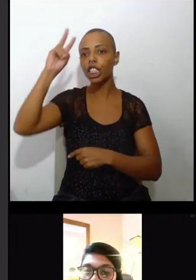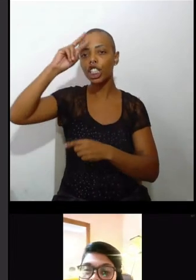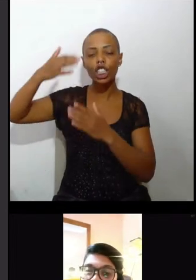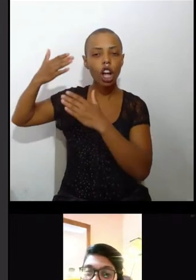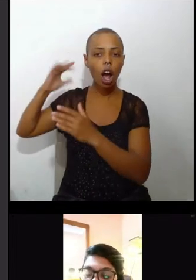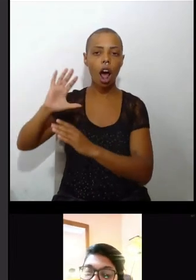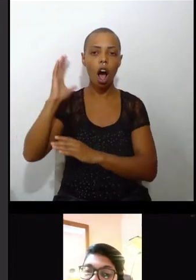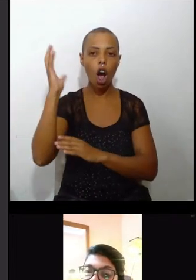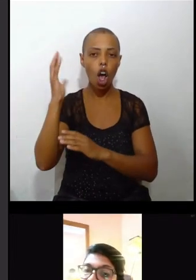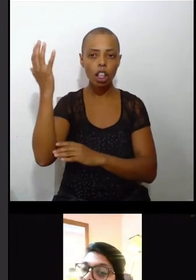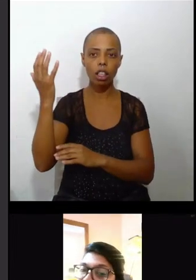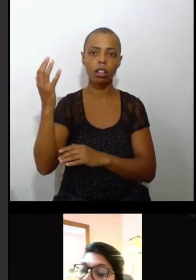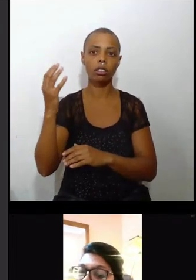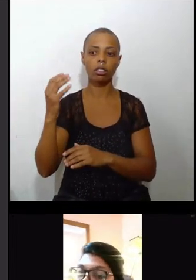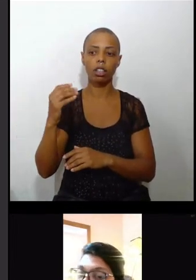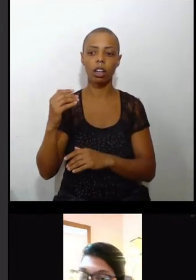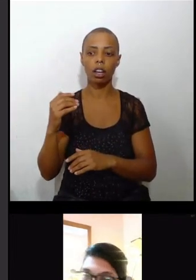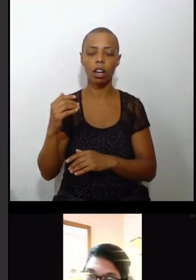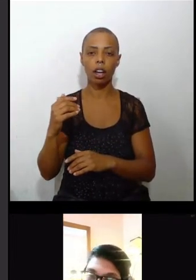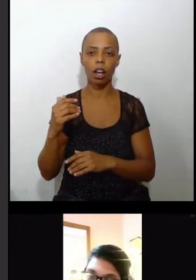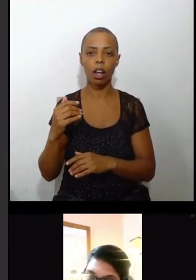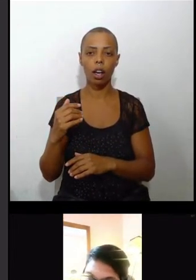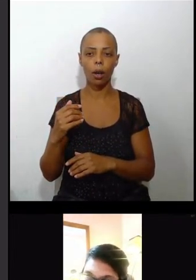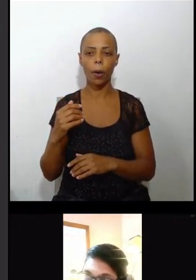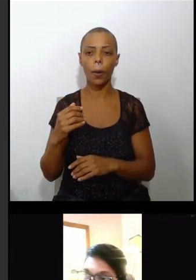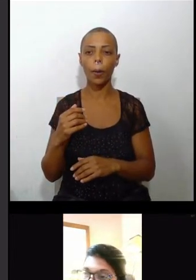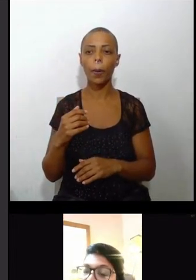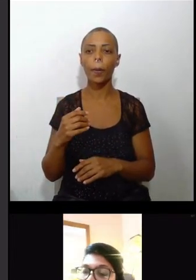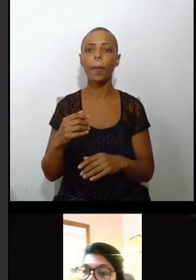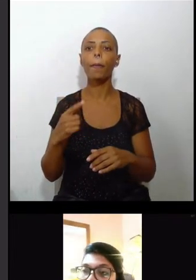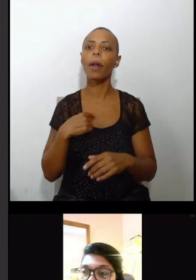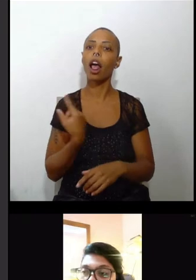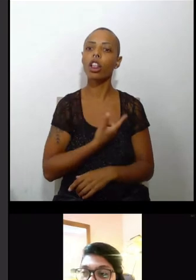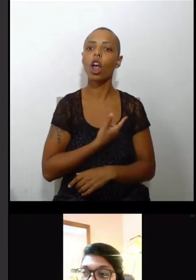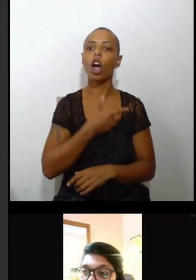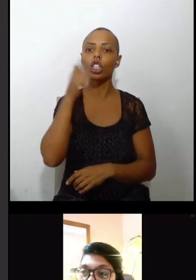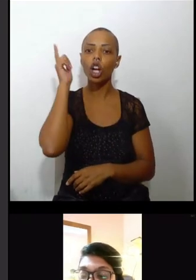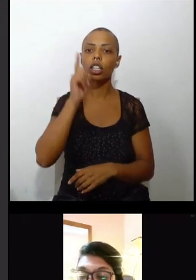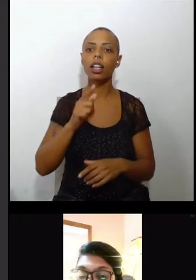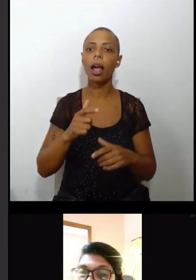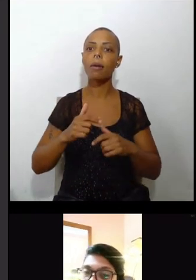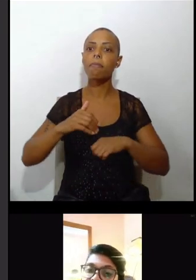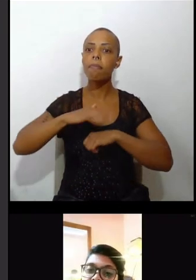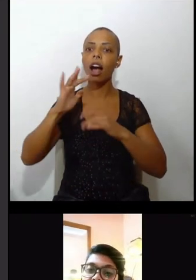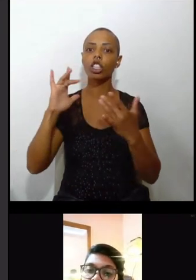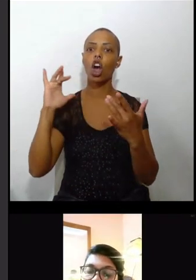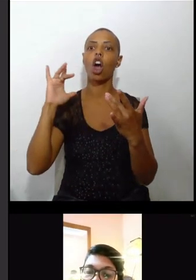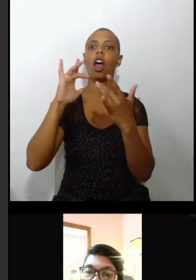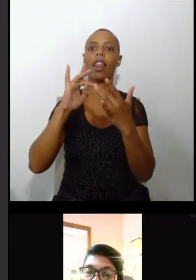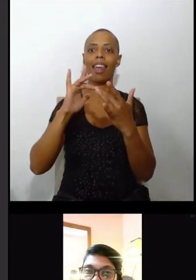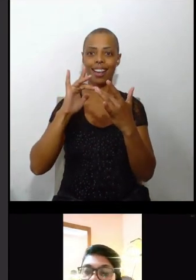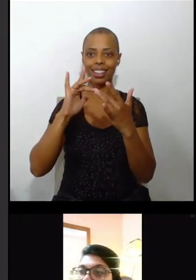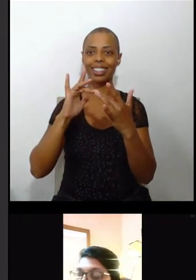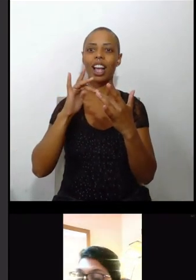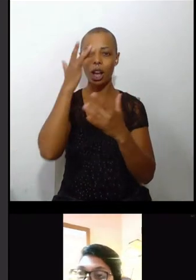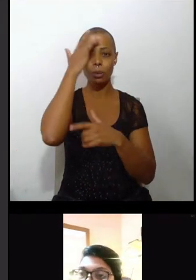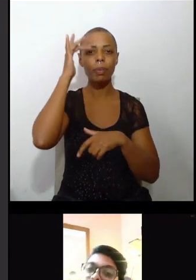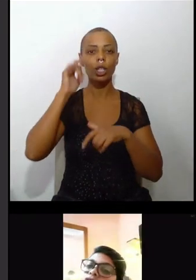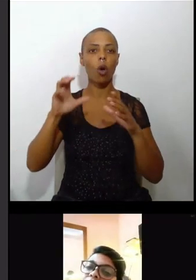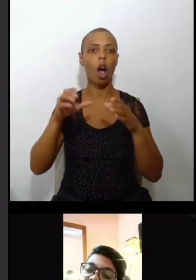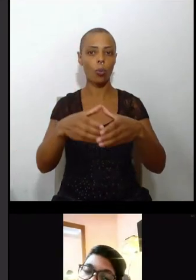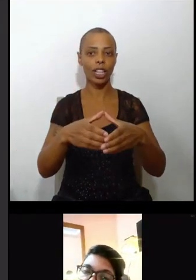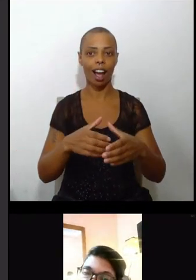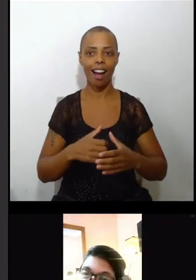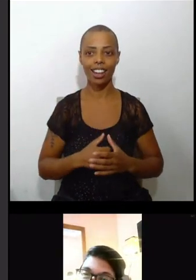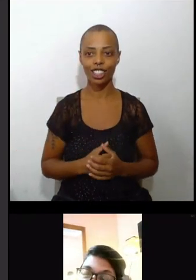feel more connected to people who don't belong to the community and have access to uh you know or